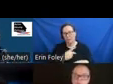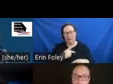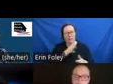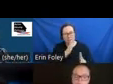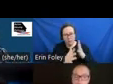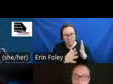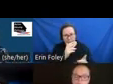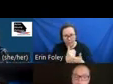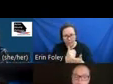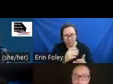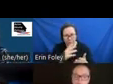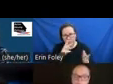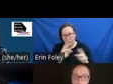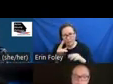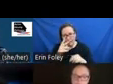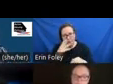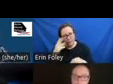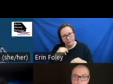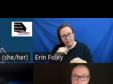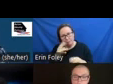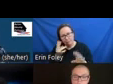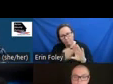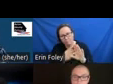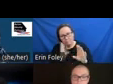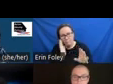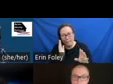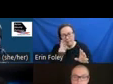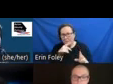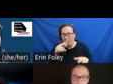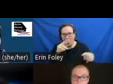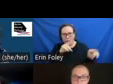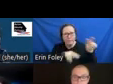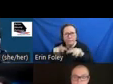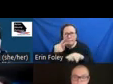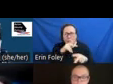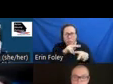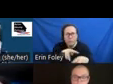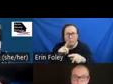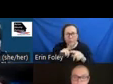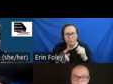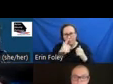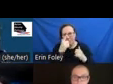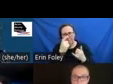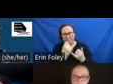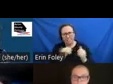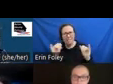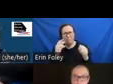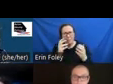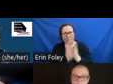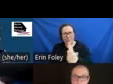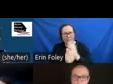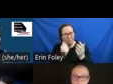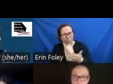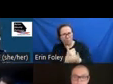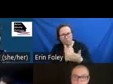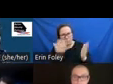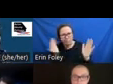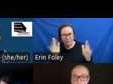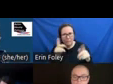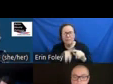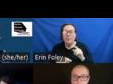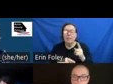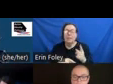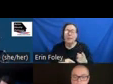And so the way PCA operates is an assessment is done. They divide the day